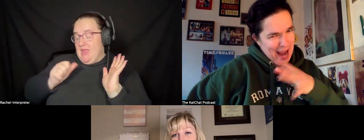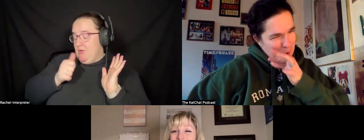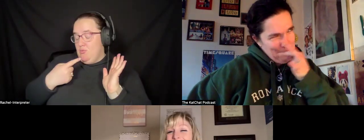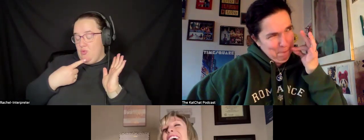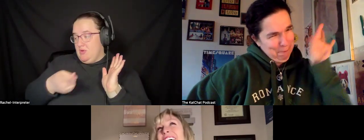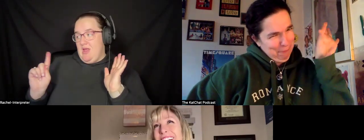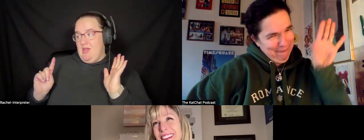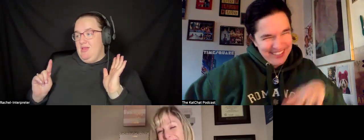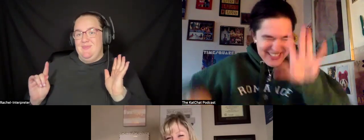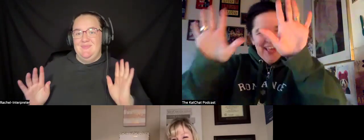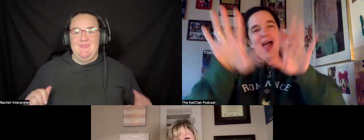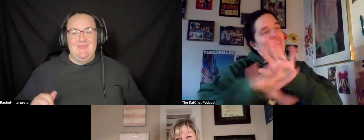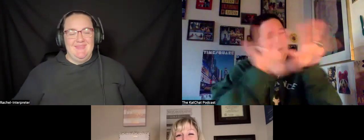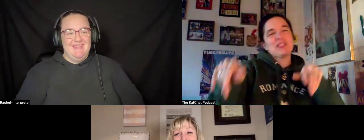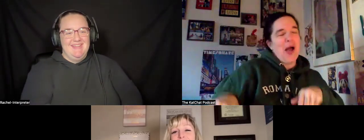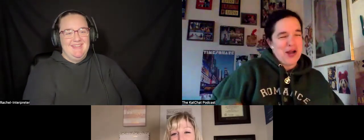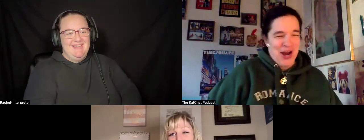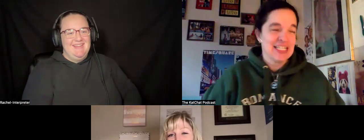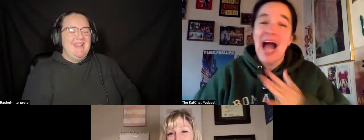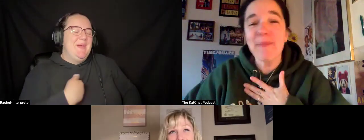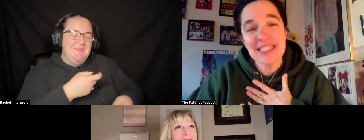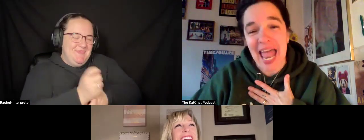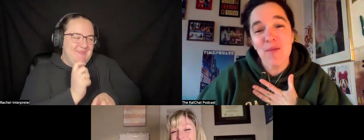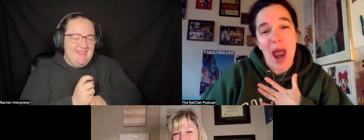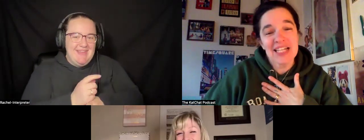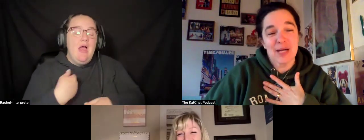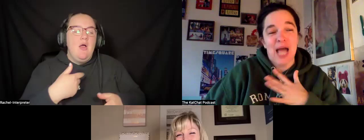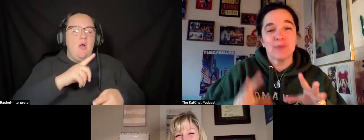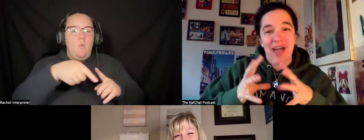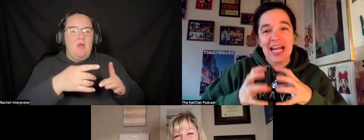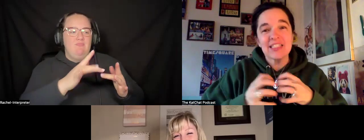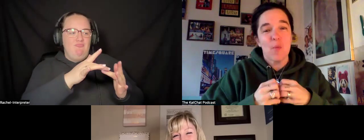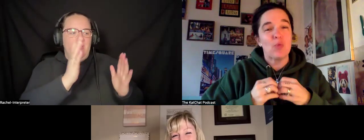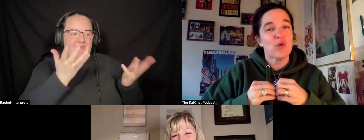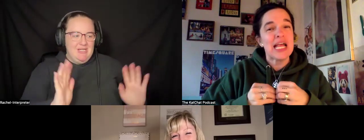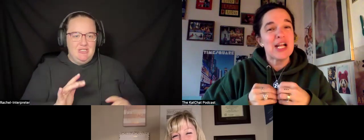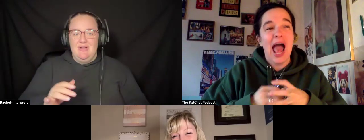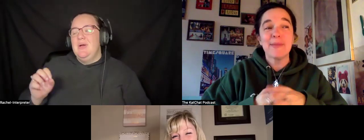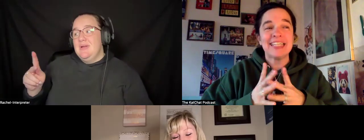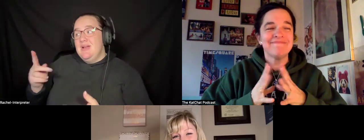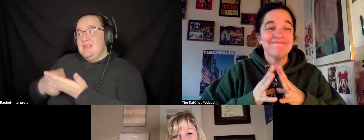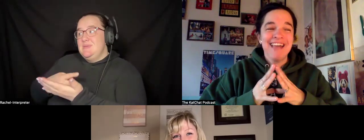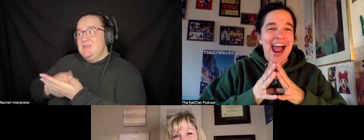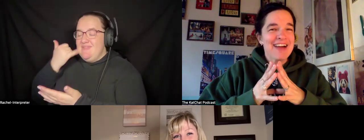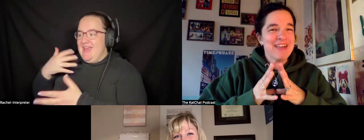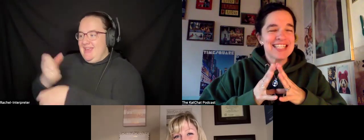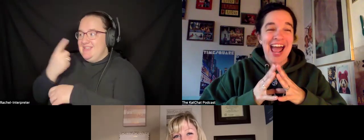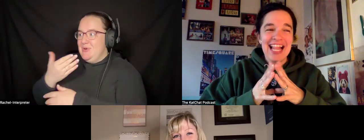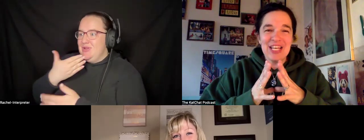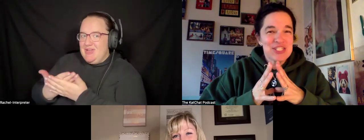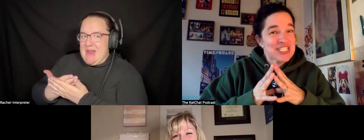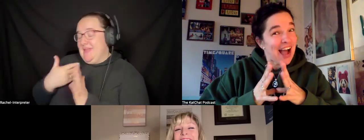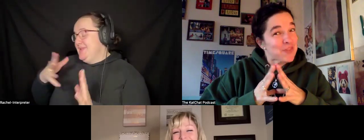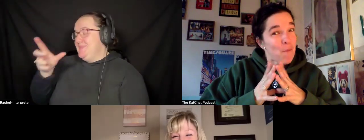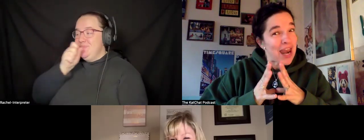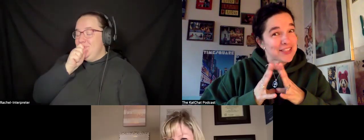you It's tell. a, No, I'll because tell you offline. I'm the same way. Sometimes if I get someone really good, but I'm not